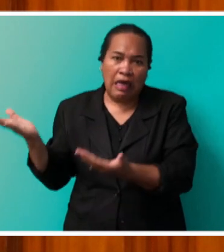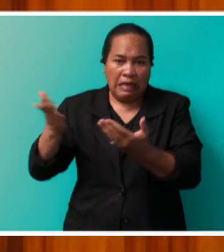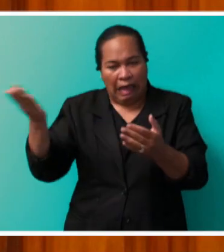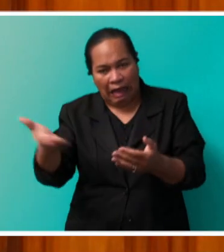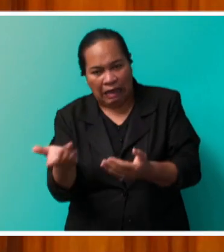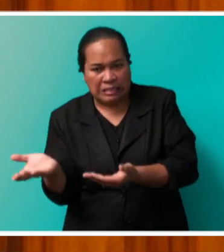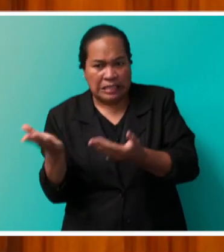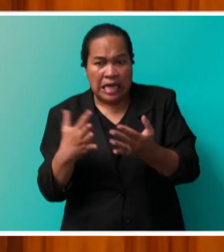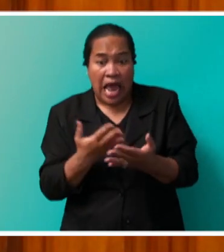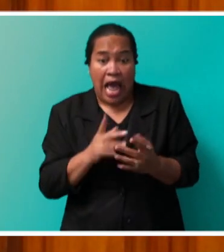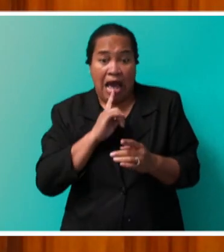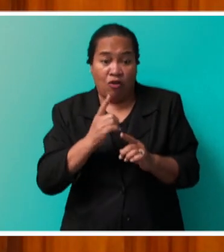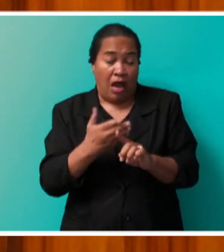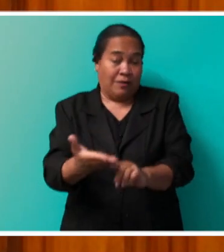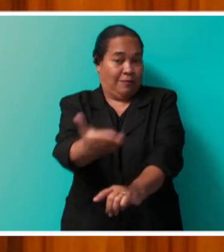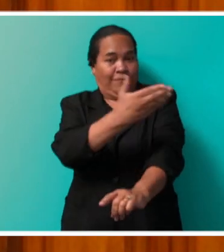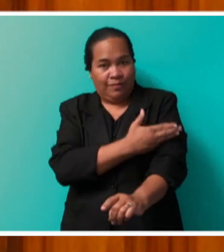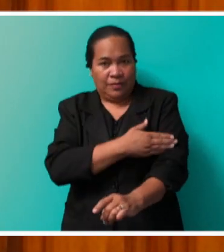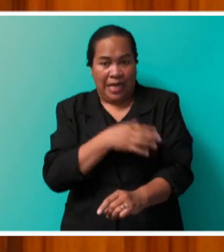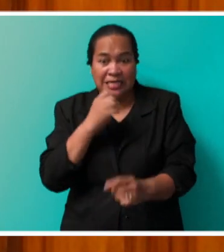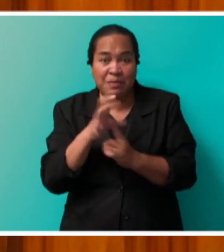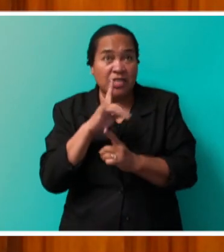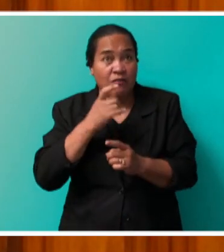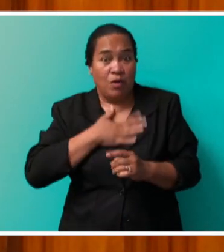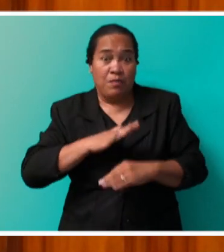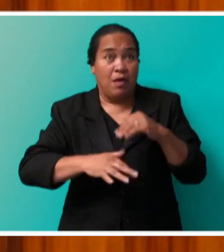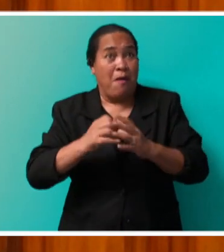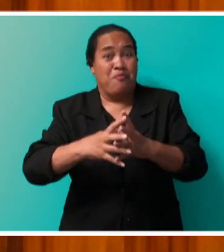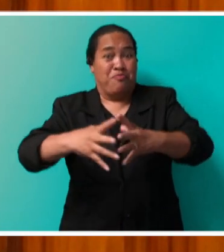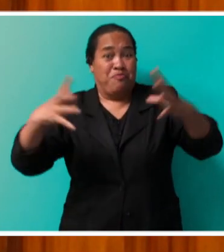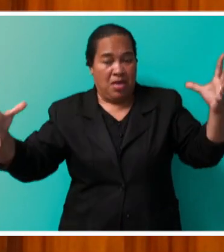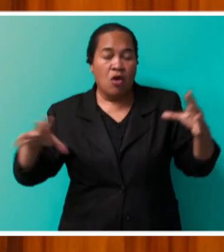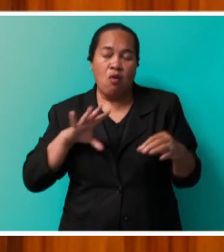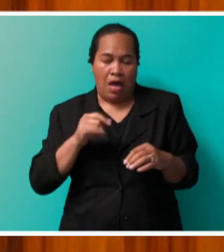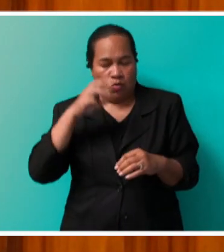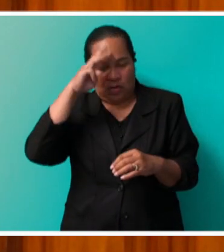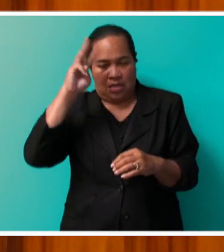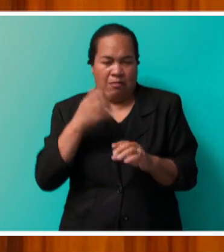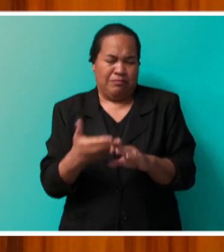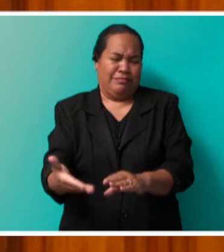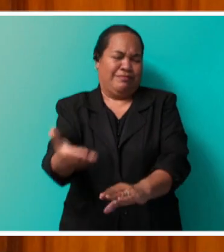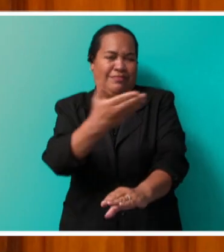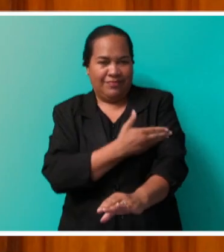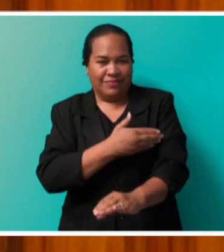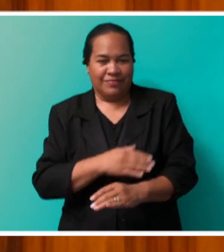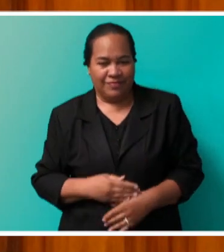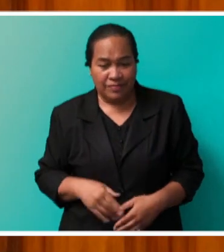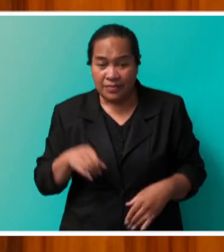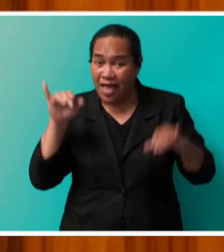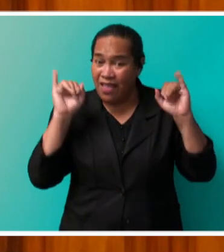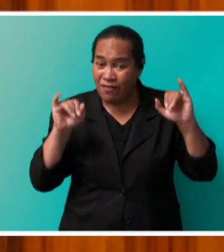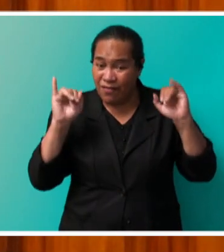ordering in advance, especially for large projects, is always advised. Honorable Speaker, as this issue of